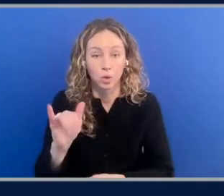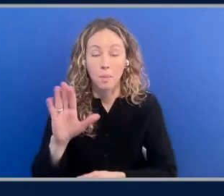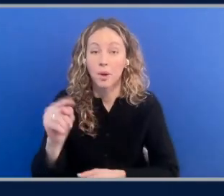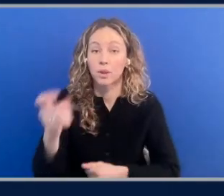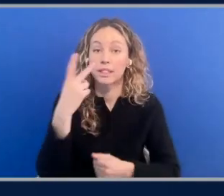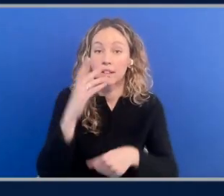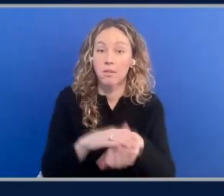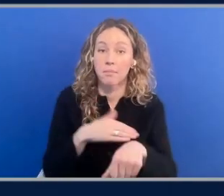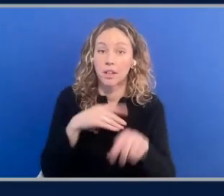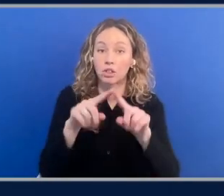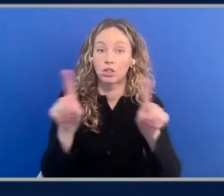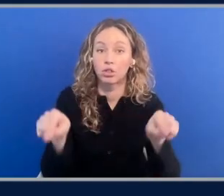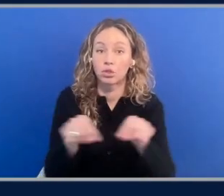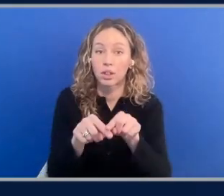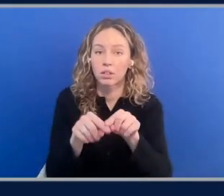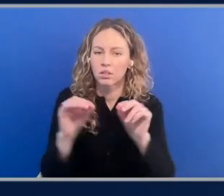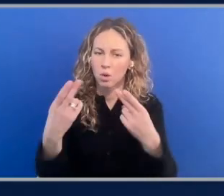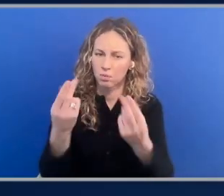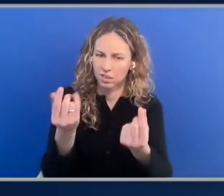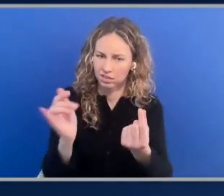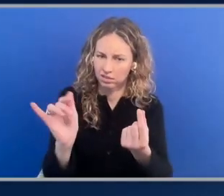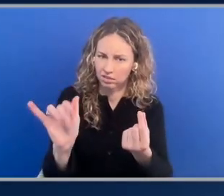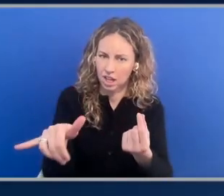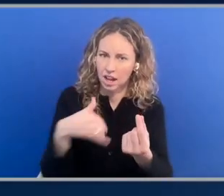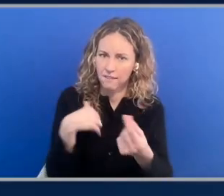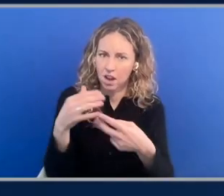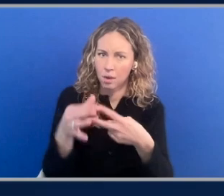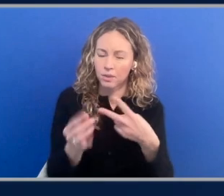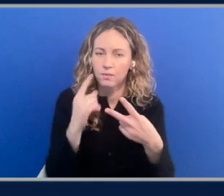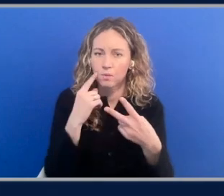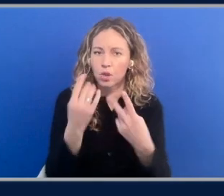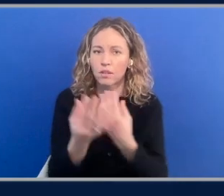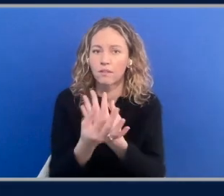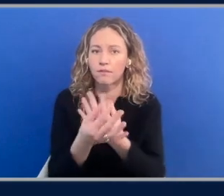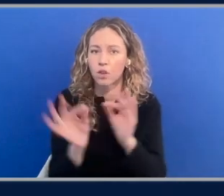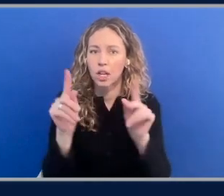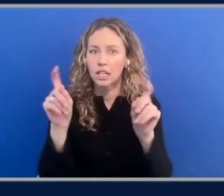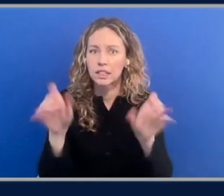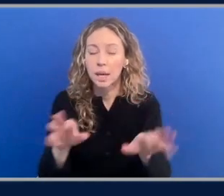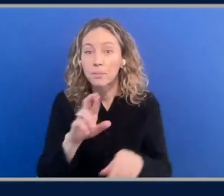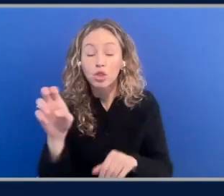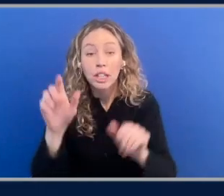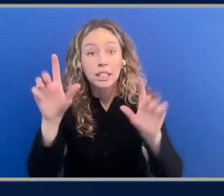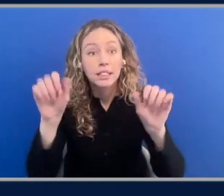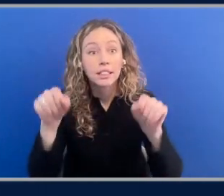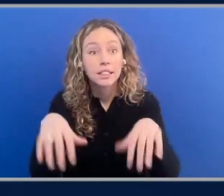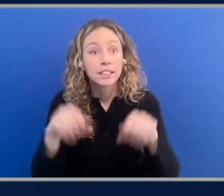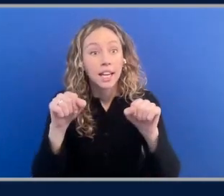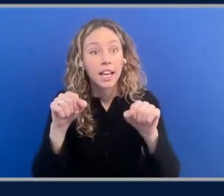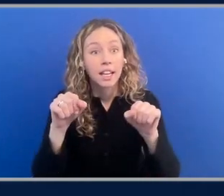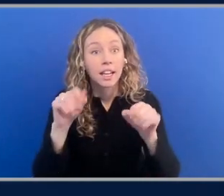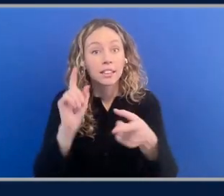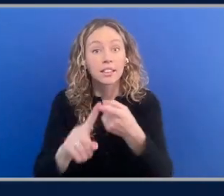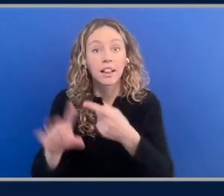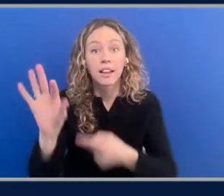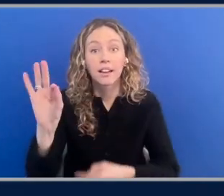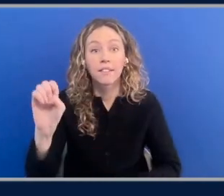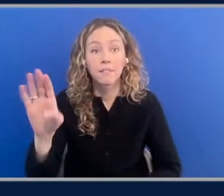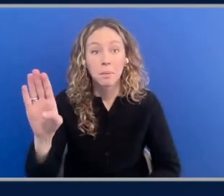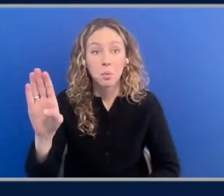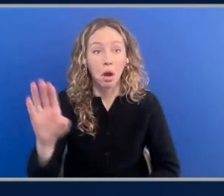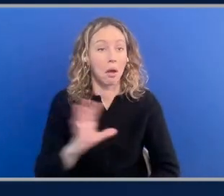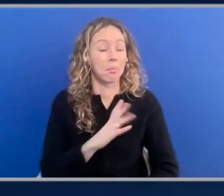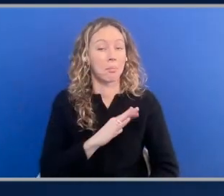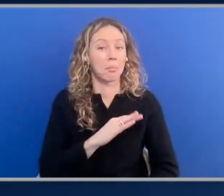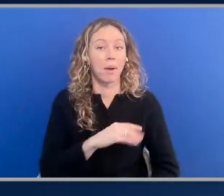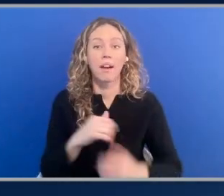an option. Oh, what is this? There's an option for a free exam retake until February. Oh, that's kind of handy. That's kind of handy. With a foundational cert like this,